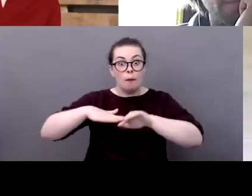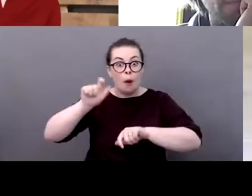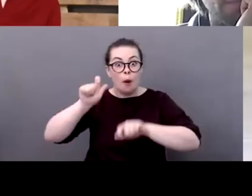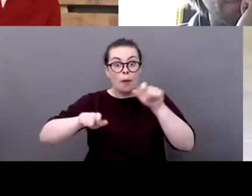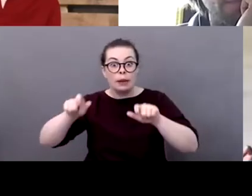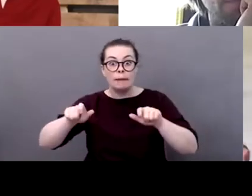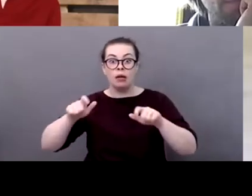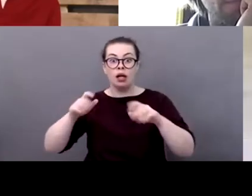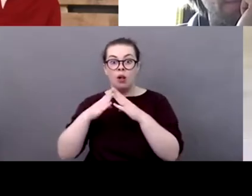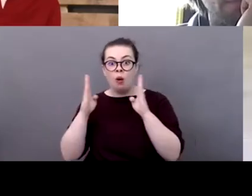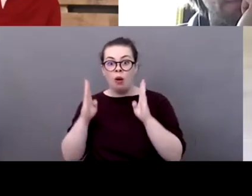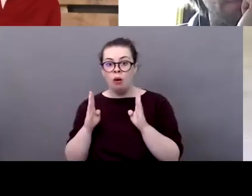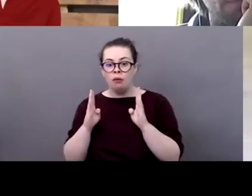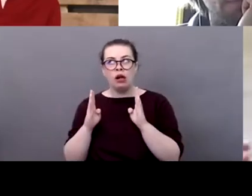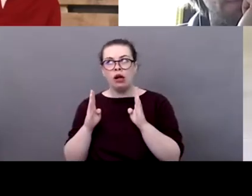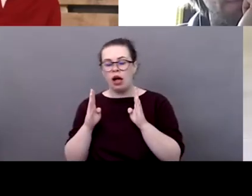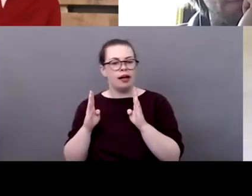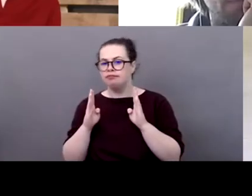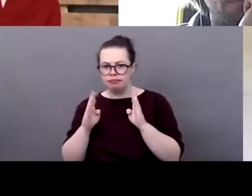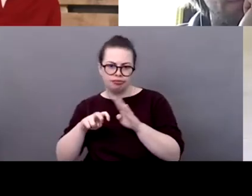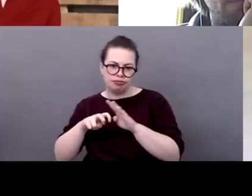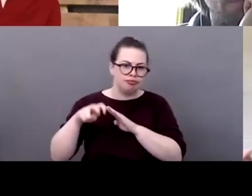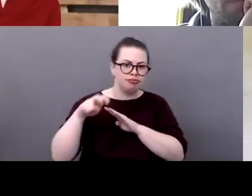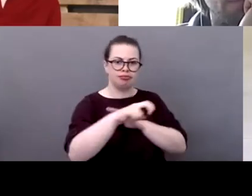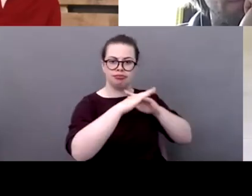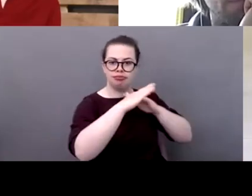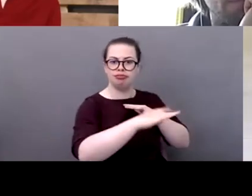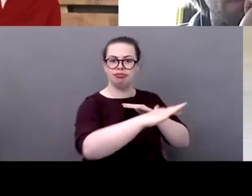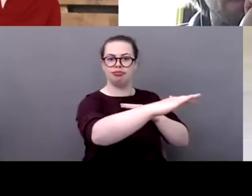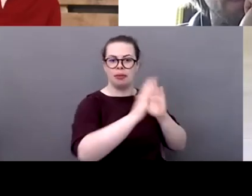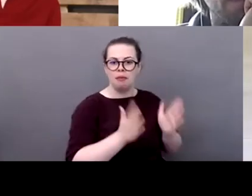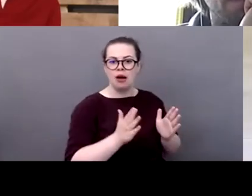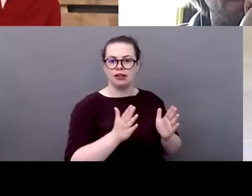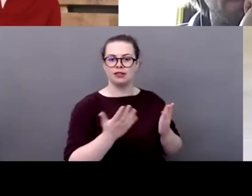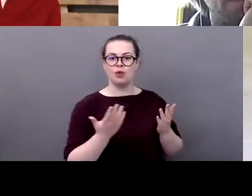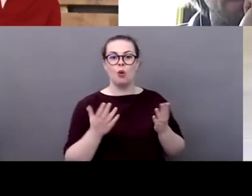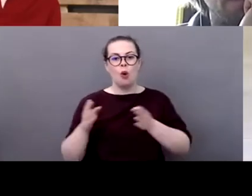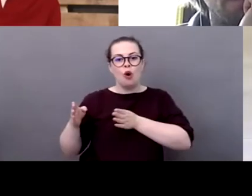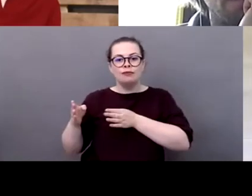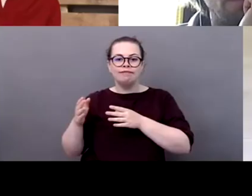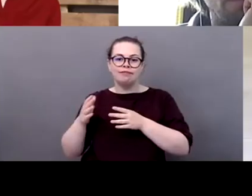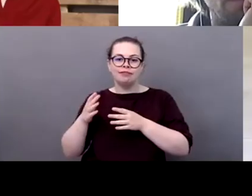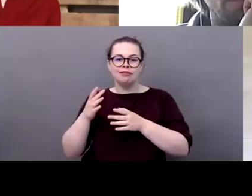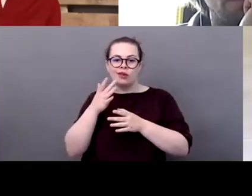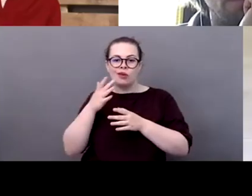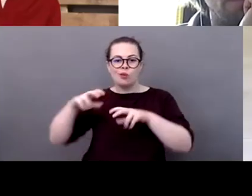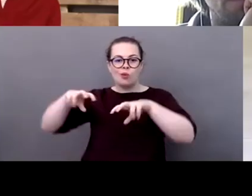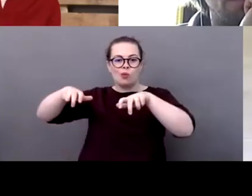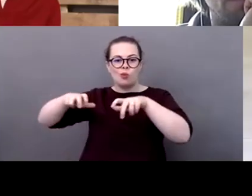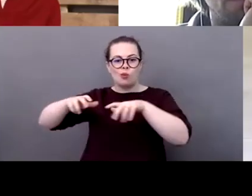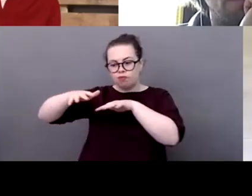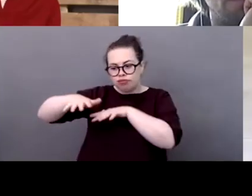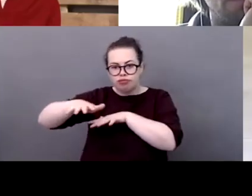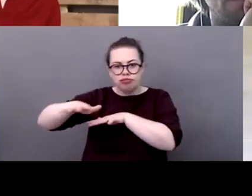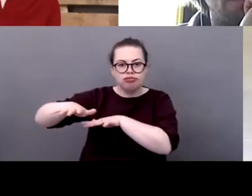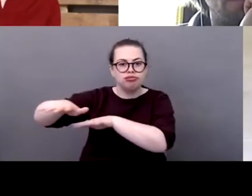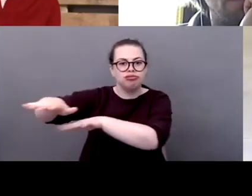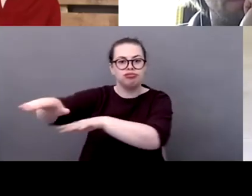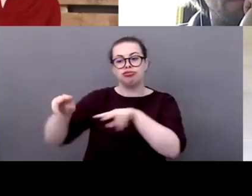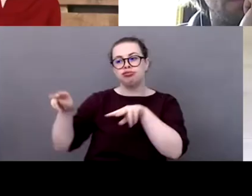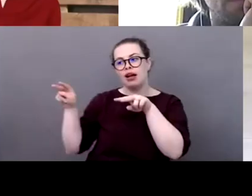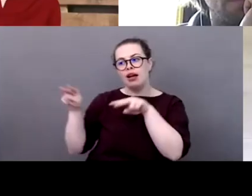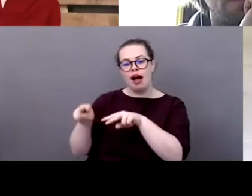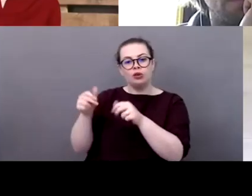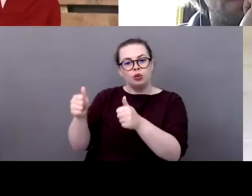respite. It's intuitive kind of knowing that being outside, especially being by water, in water, is good for us, in particular our mental